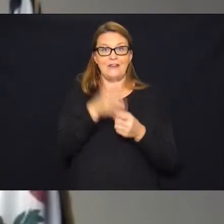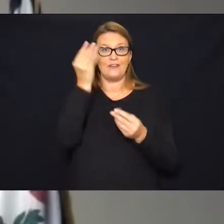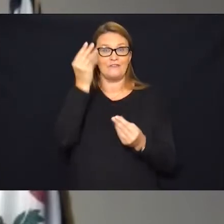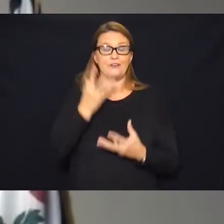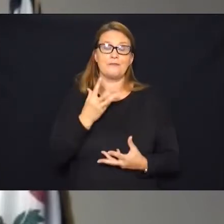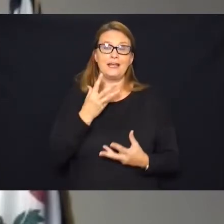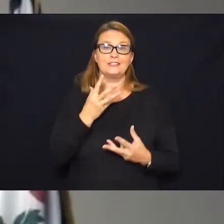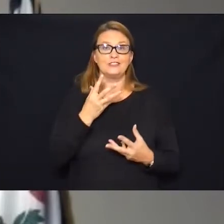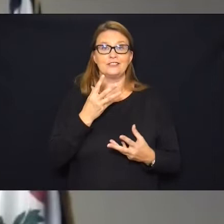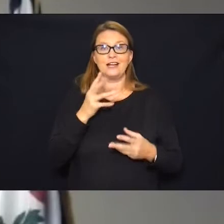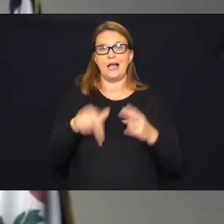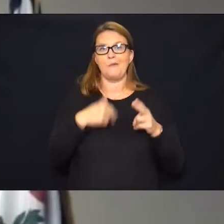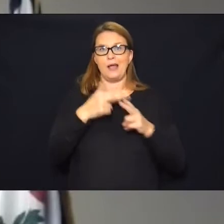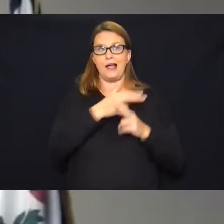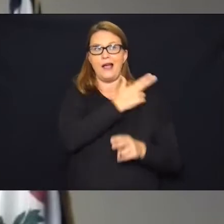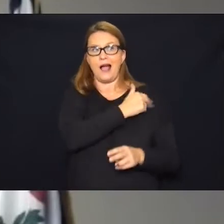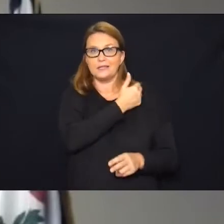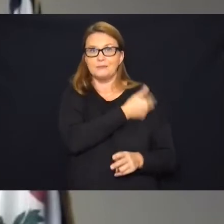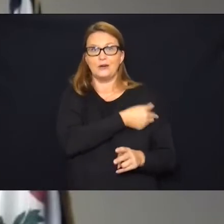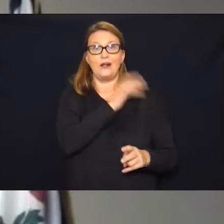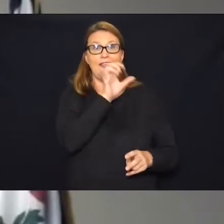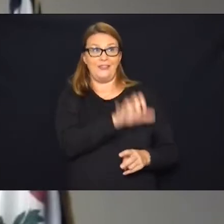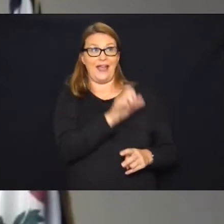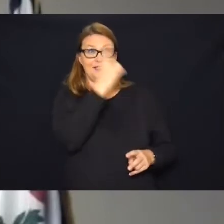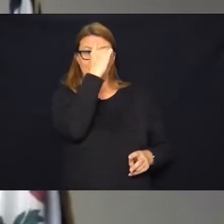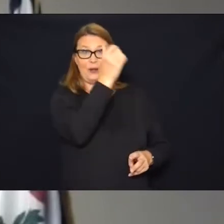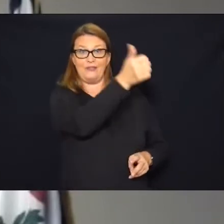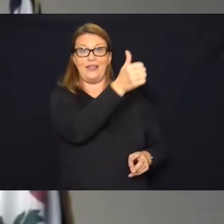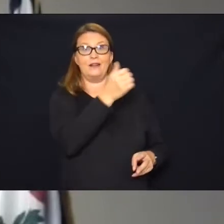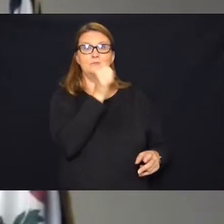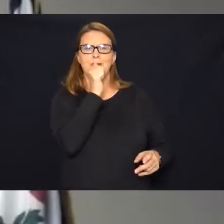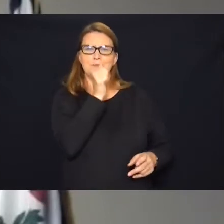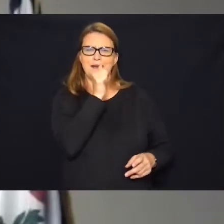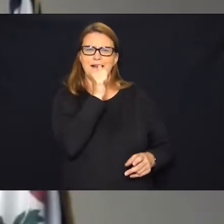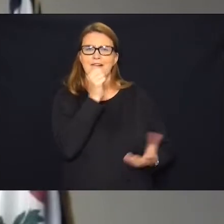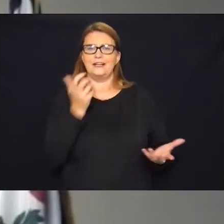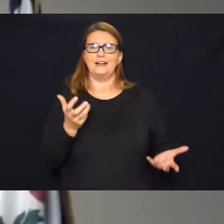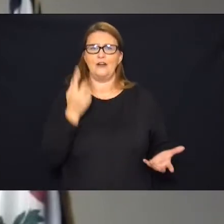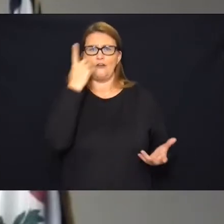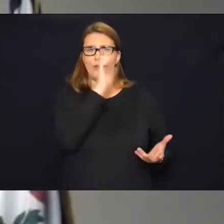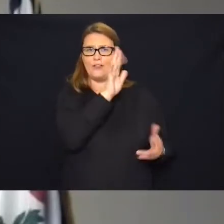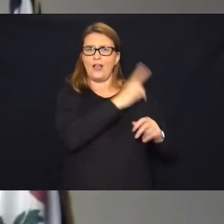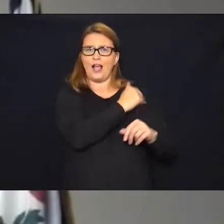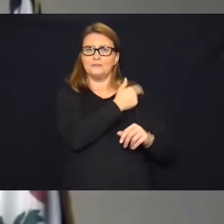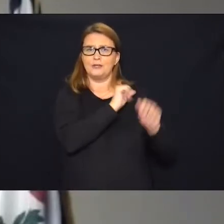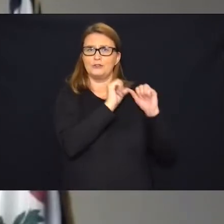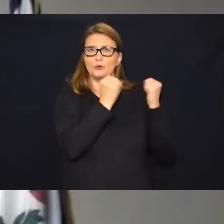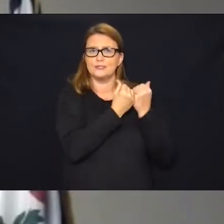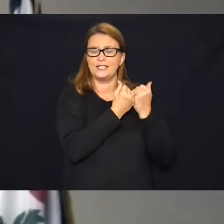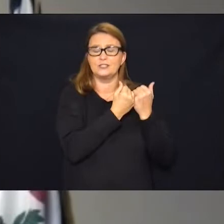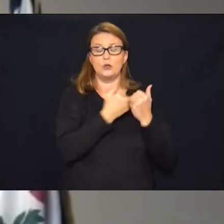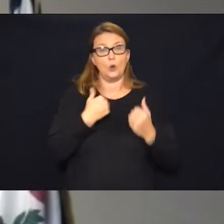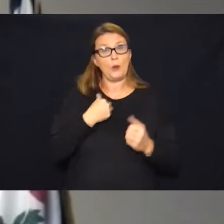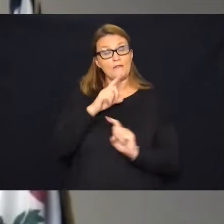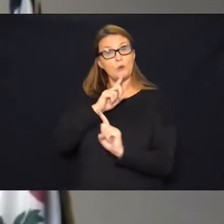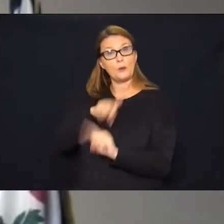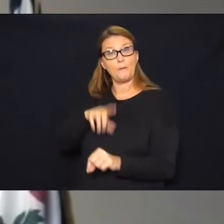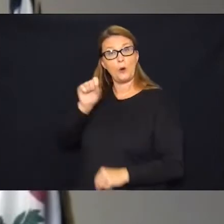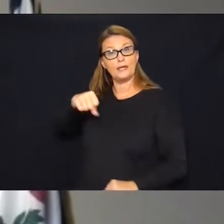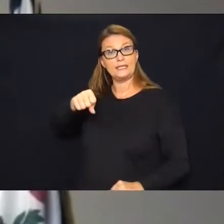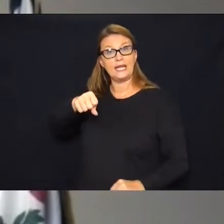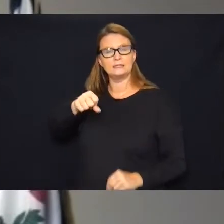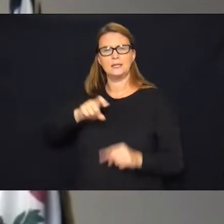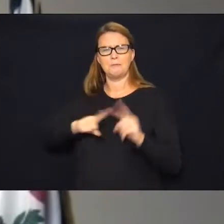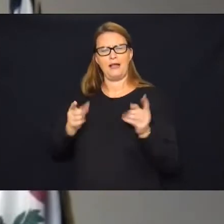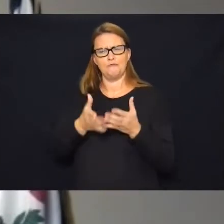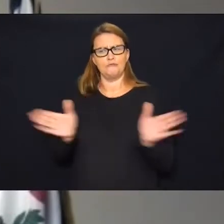regard to hospitalization. That information is proprietary information from the Hospital Association. So we do get a report, but it's pretty